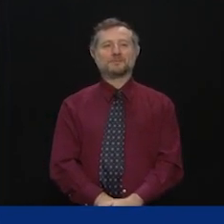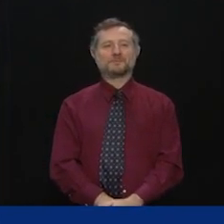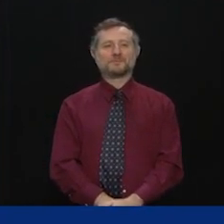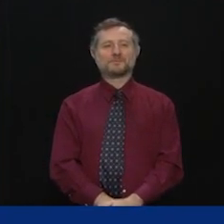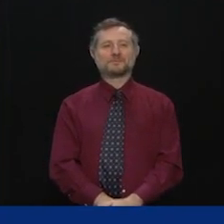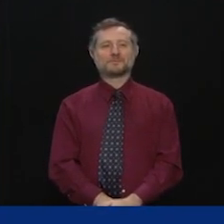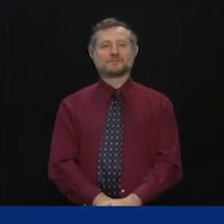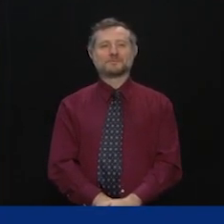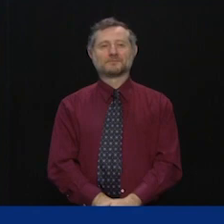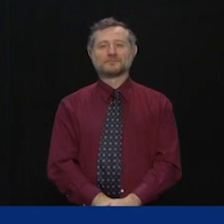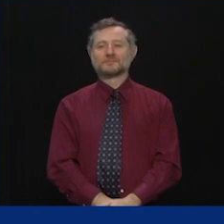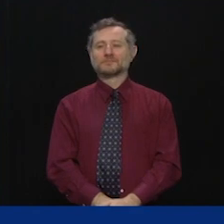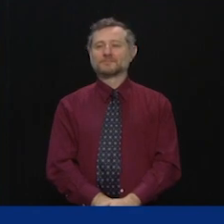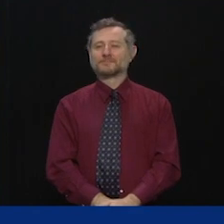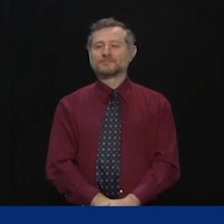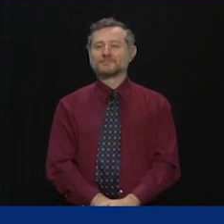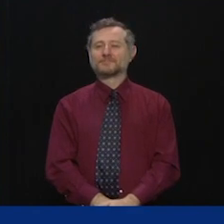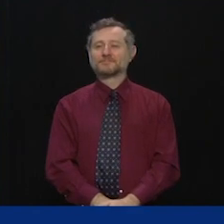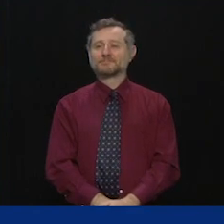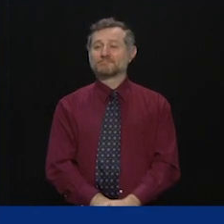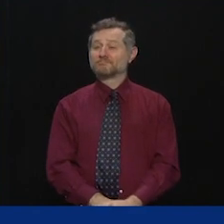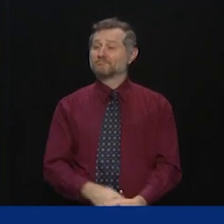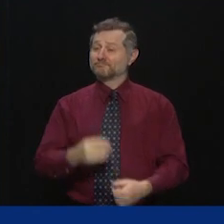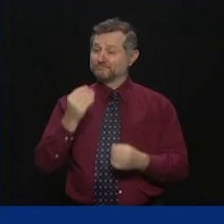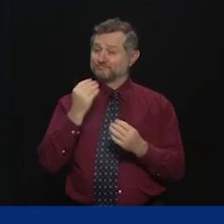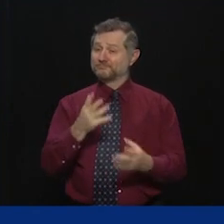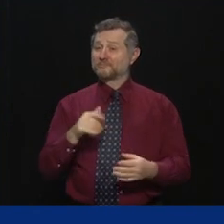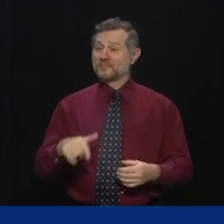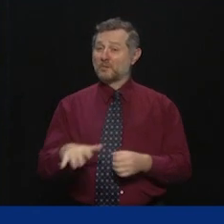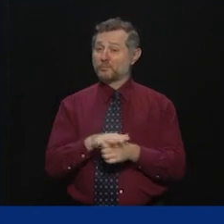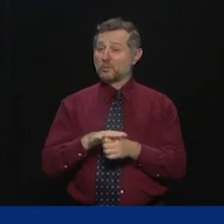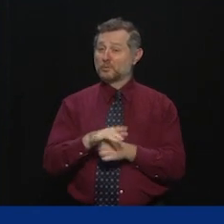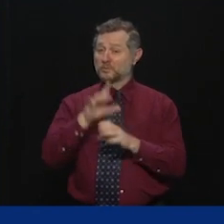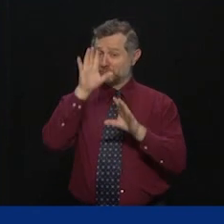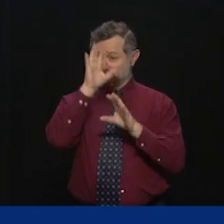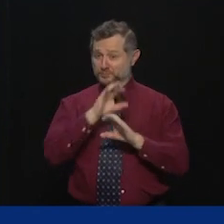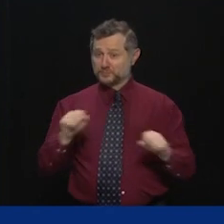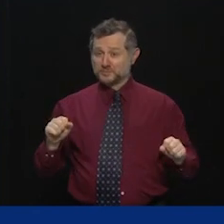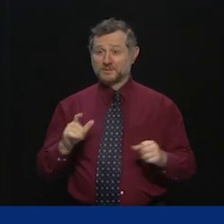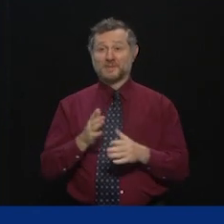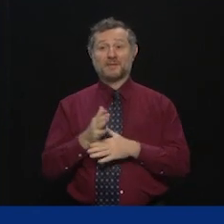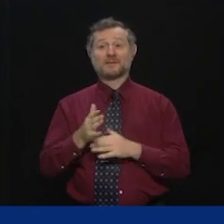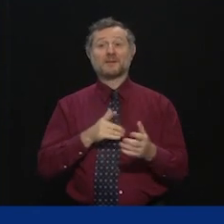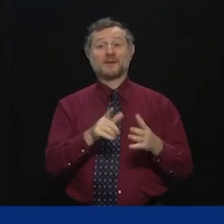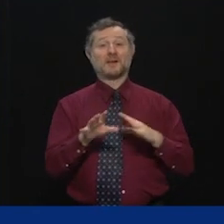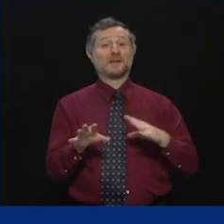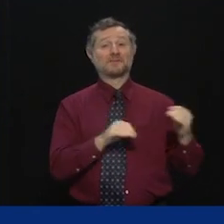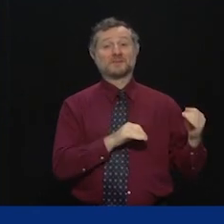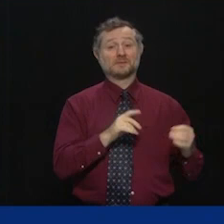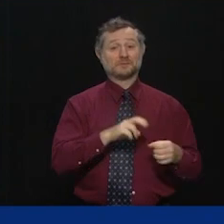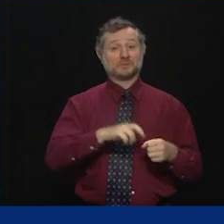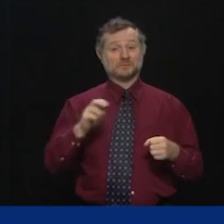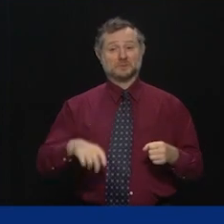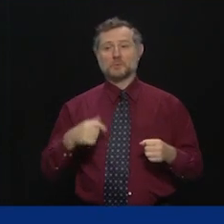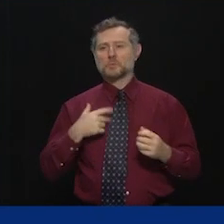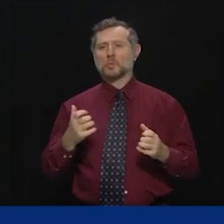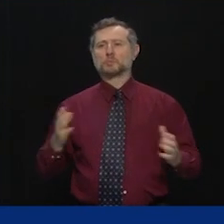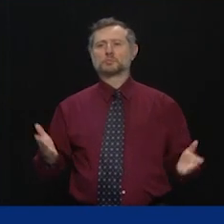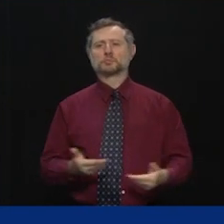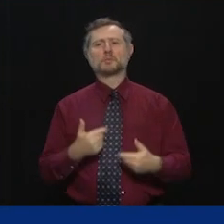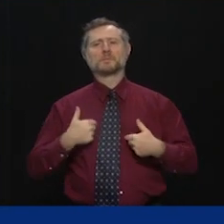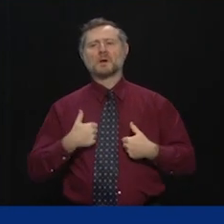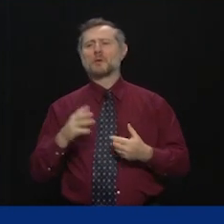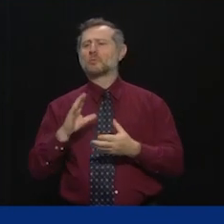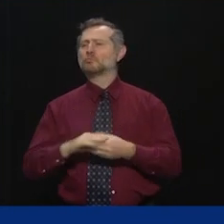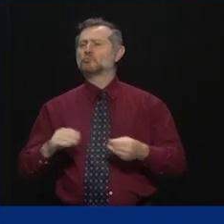Even when you're out of office, Mr. Borough President, I want you to introduce me everywhere I go. Can we get that? Can we get that commitment? So, and your friendship runs